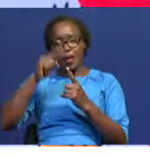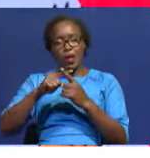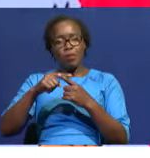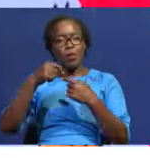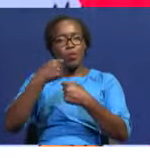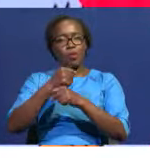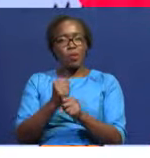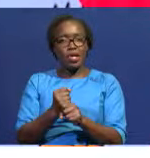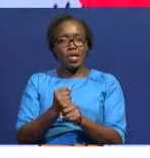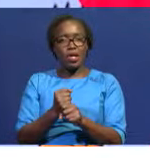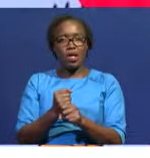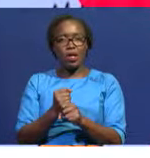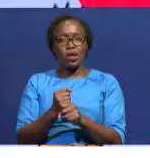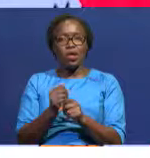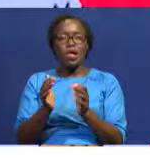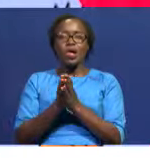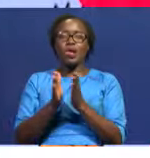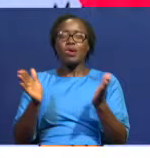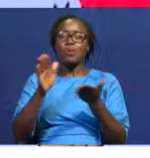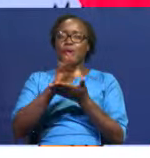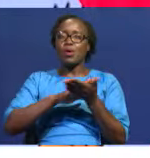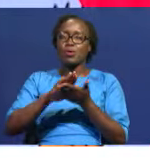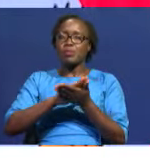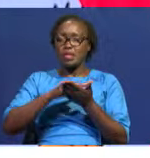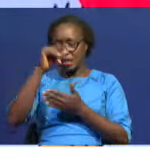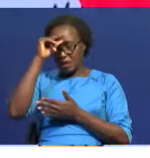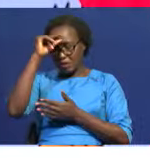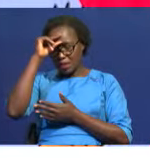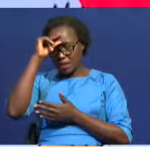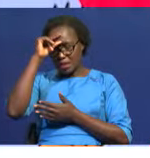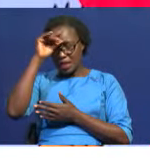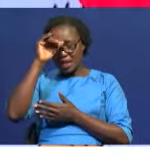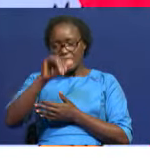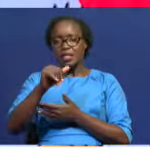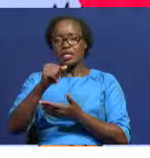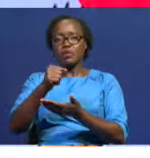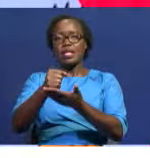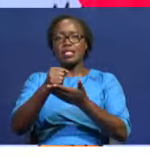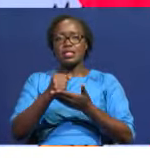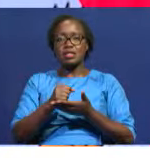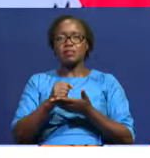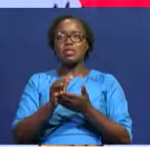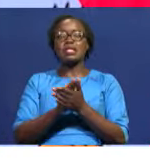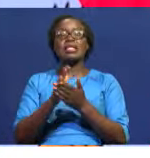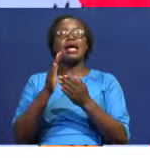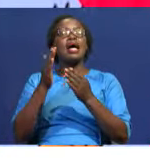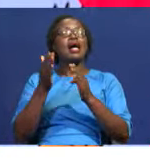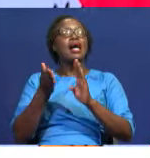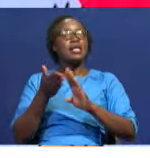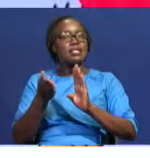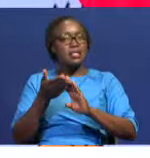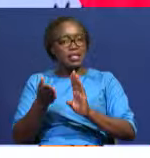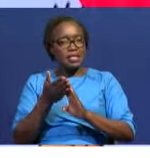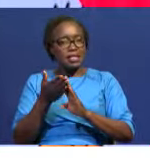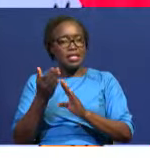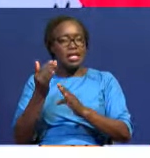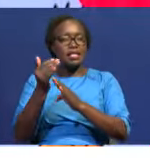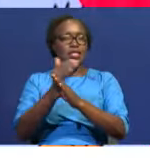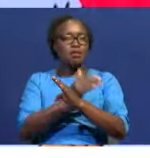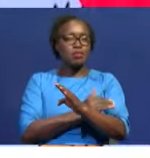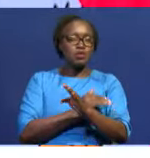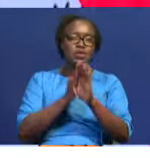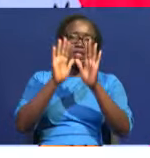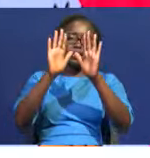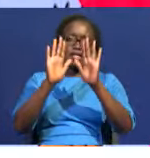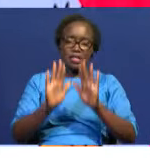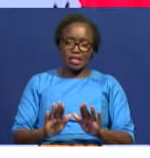up a broad-based government that will assist me in accelerating and expediting the